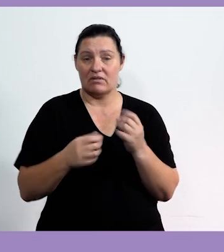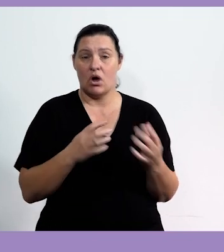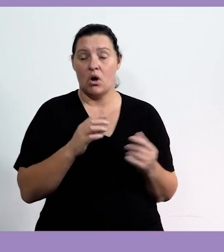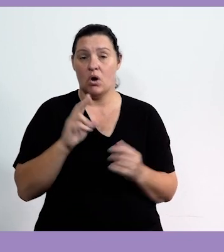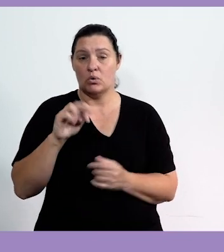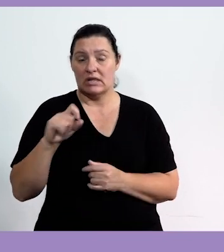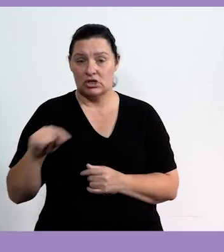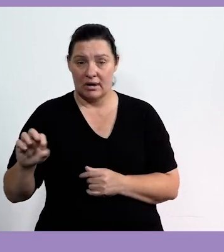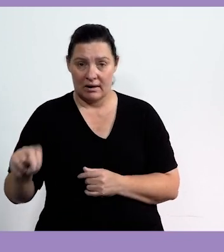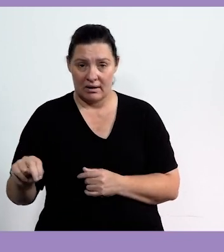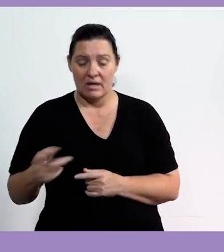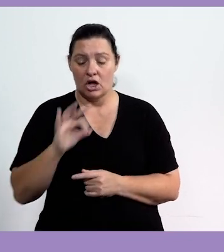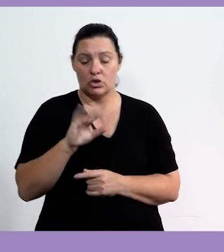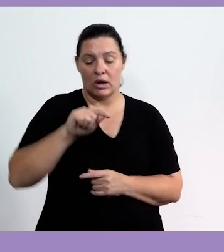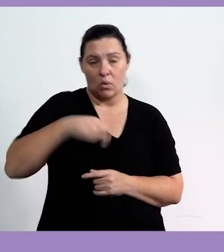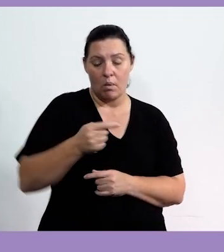scientific notation, it is going to be